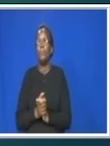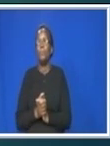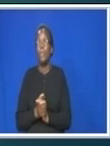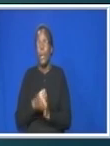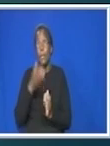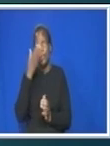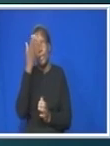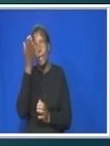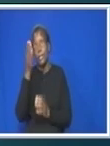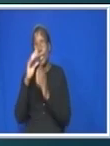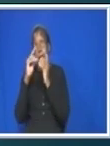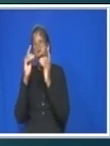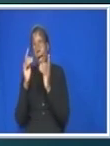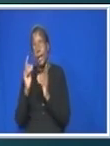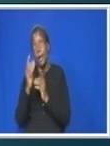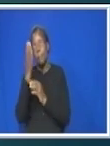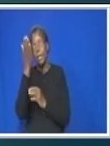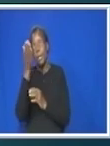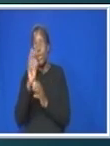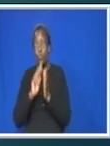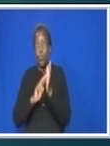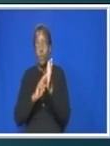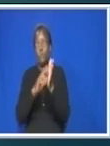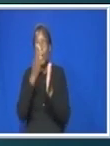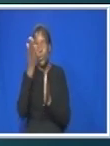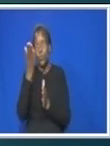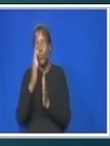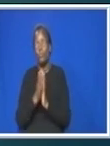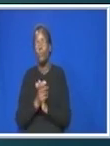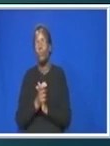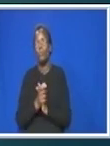That is the diagram that you are supposed to refer to.